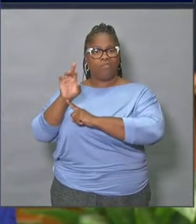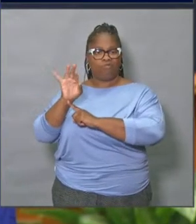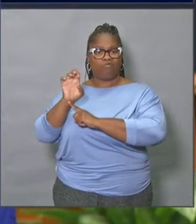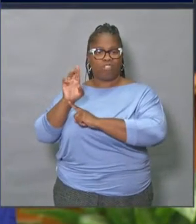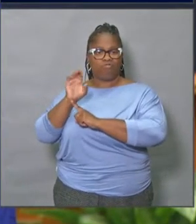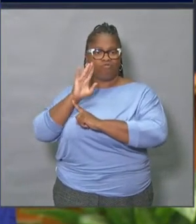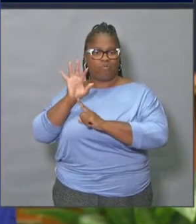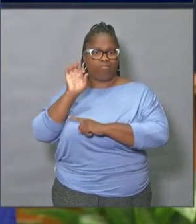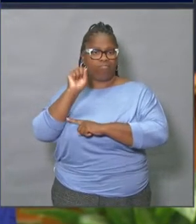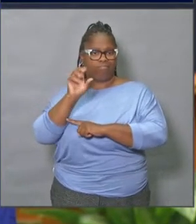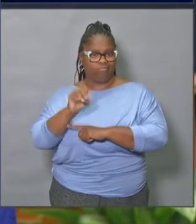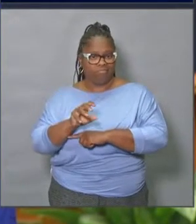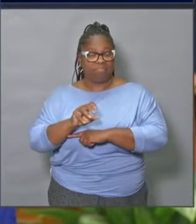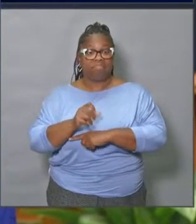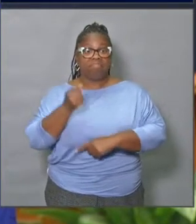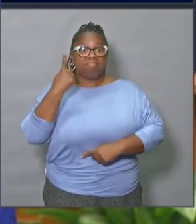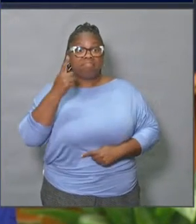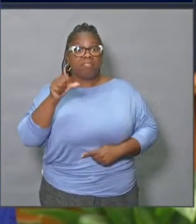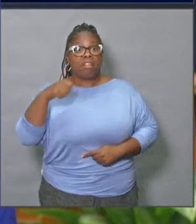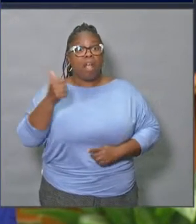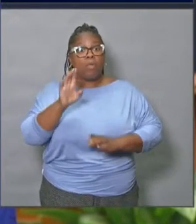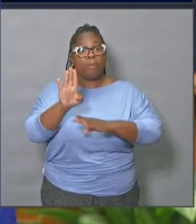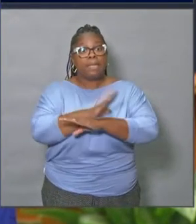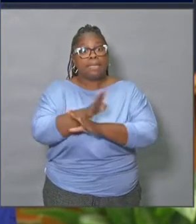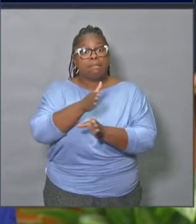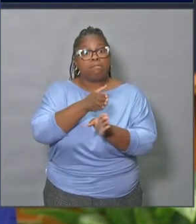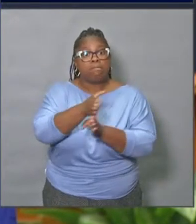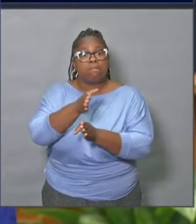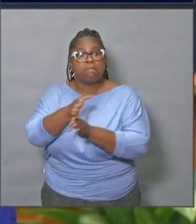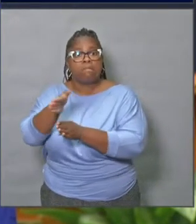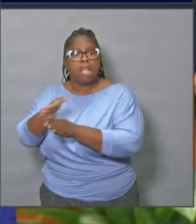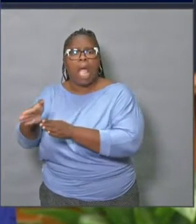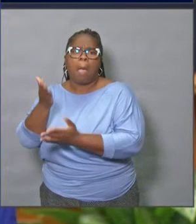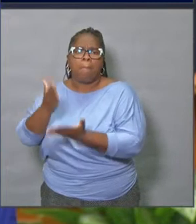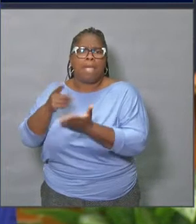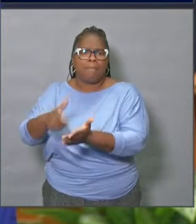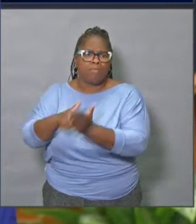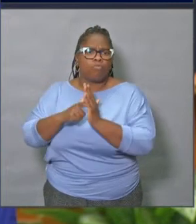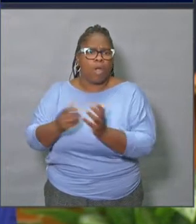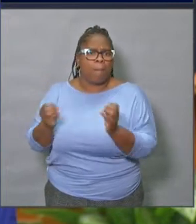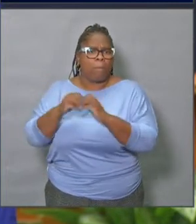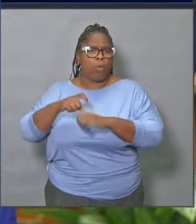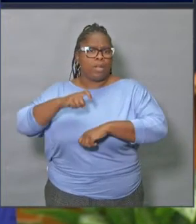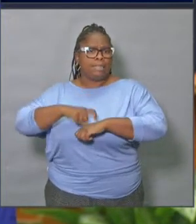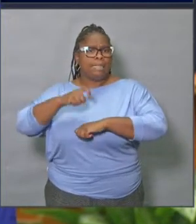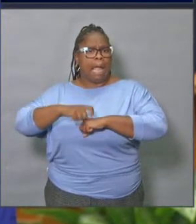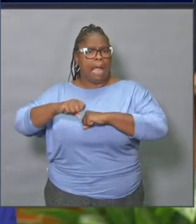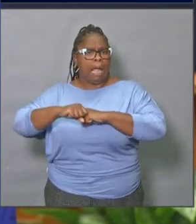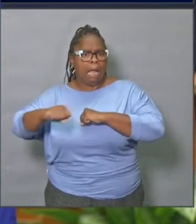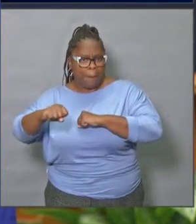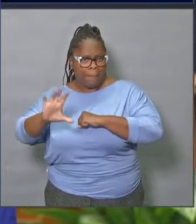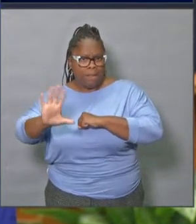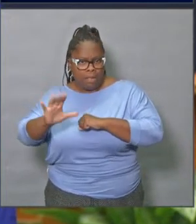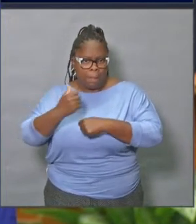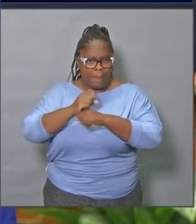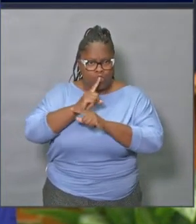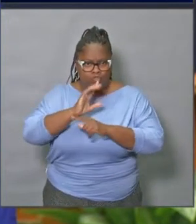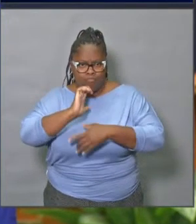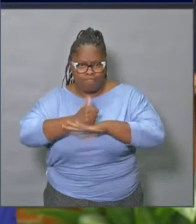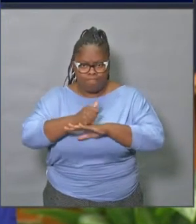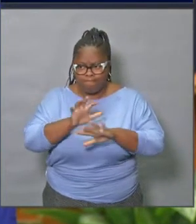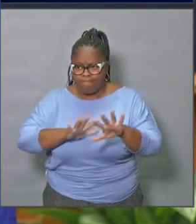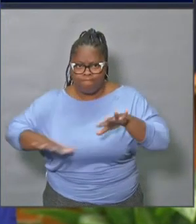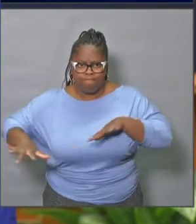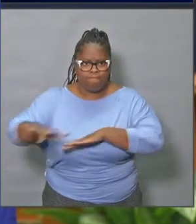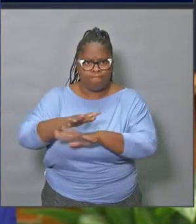in mind that other sectors will require a little more time to ensure appropriate safety measures are in place. And we ask for